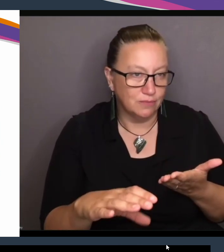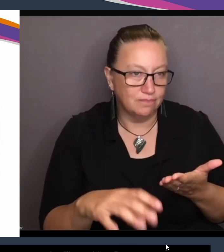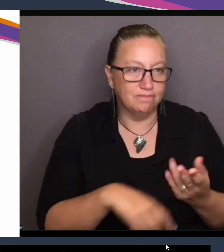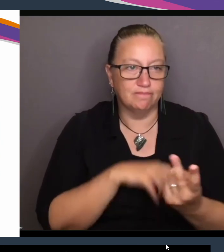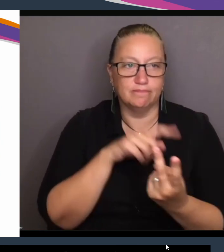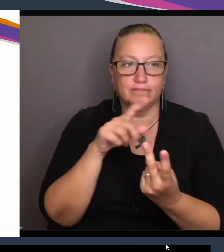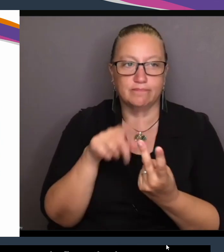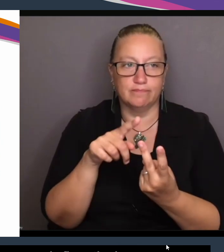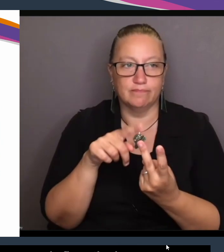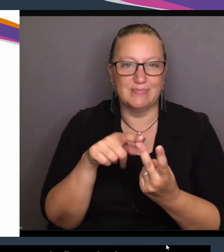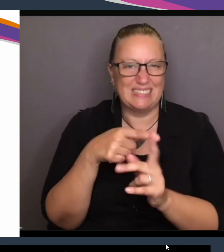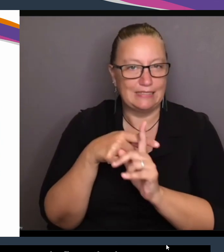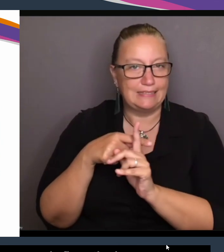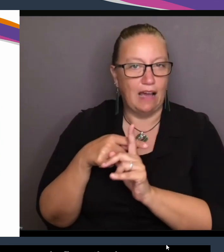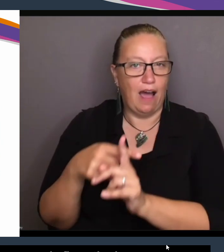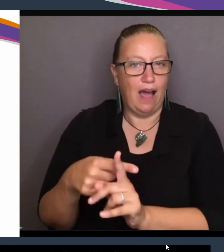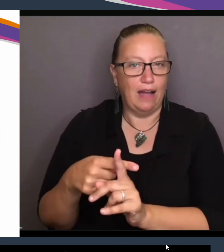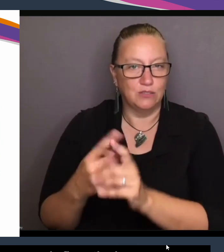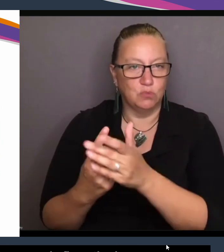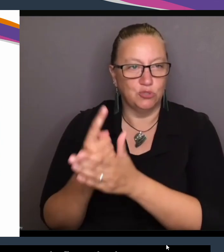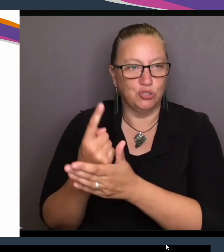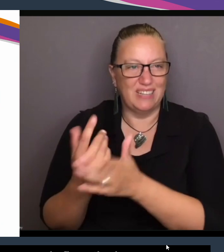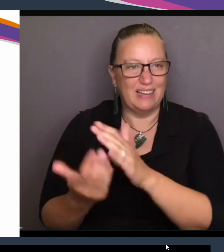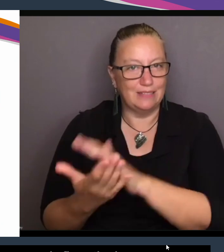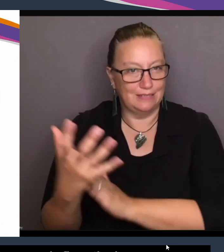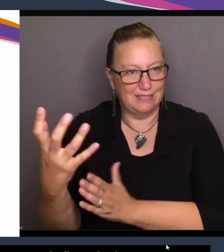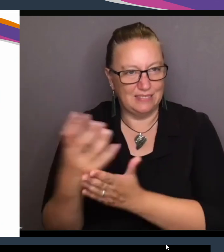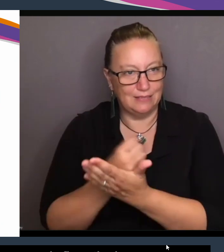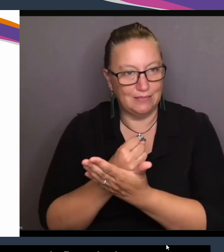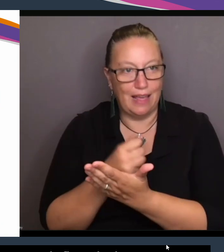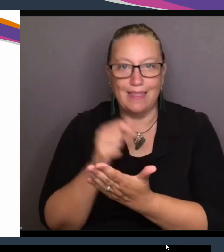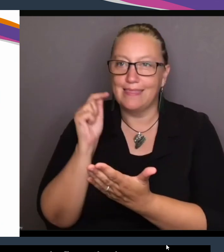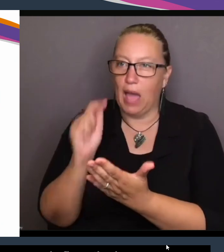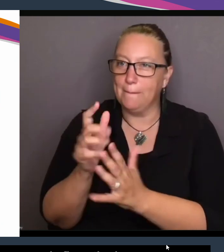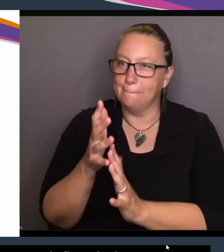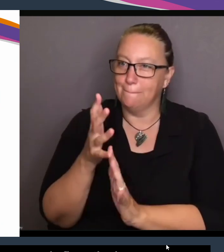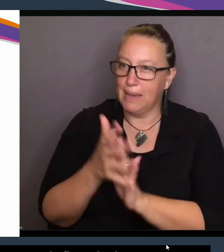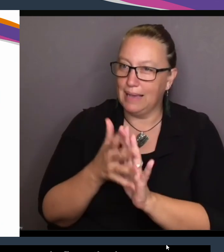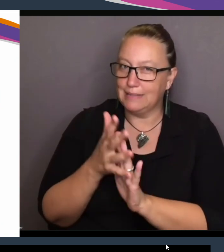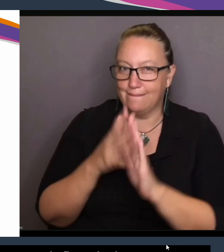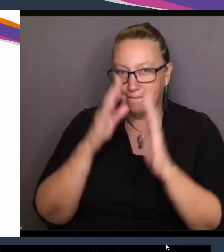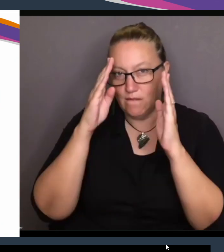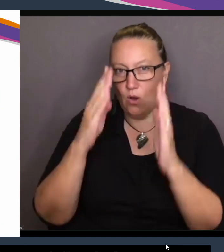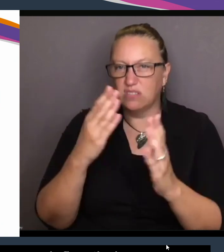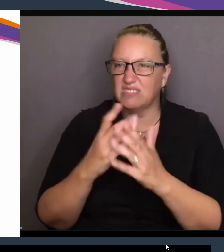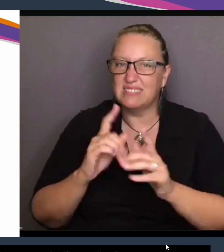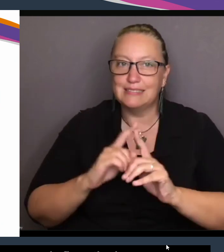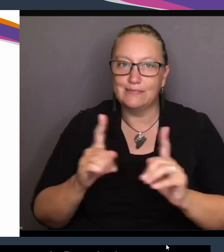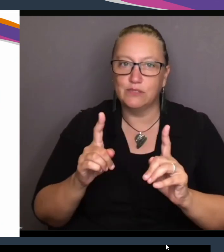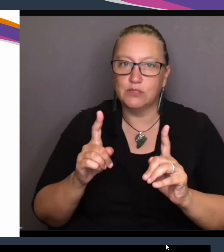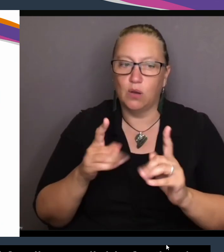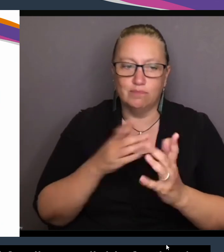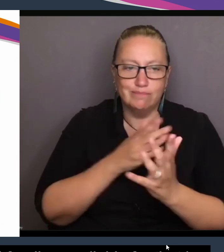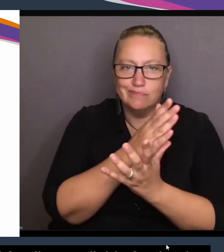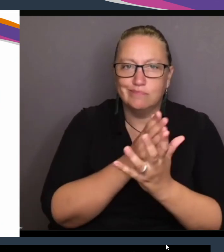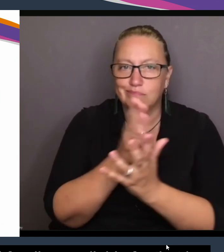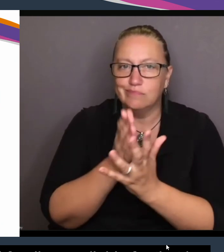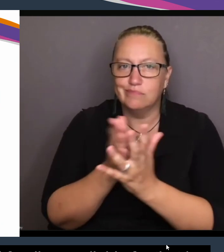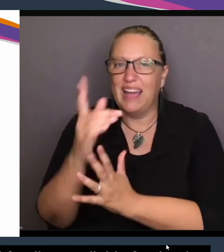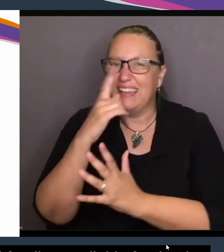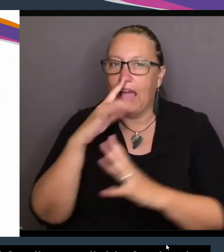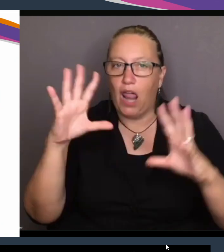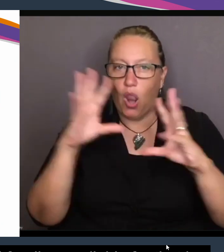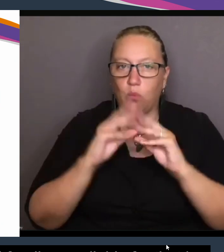a targeted opportunity under safety, and that's focused on pathways to elimination of restrictive